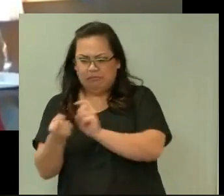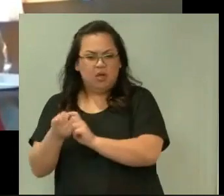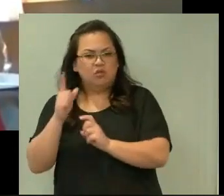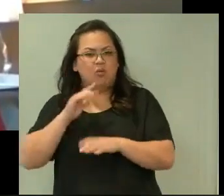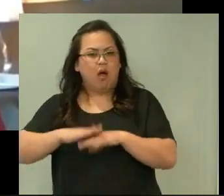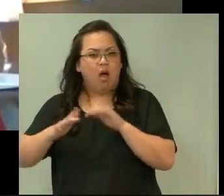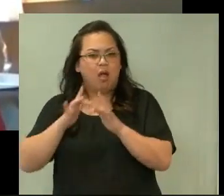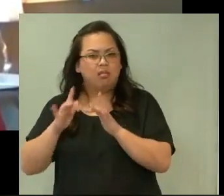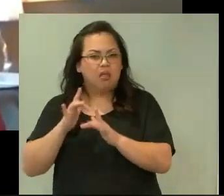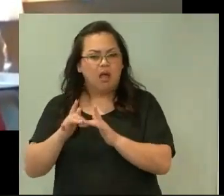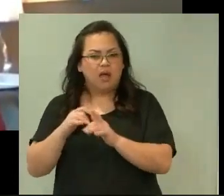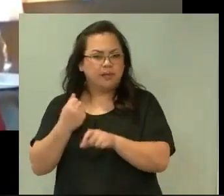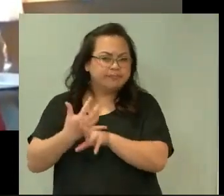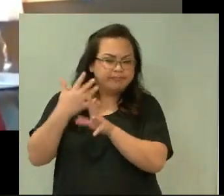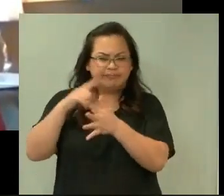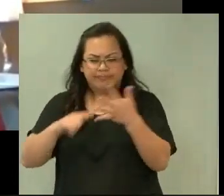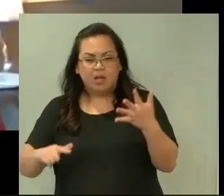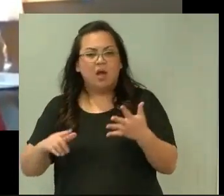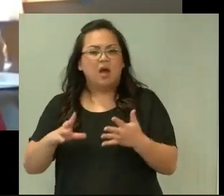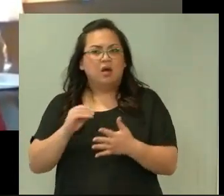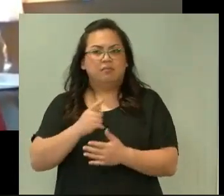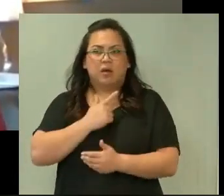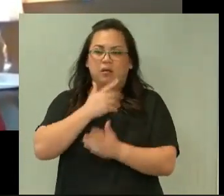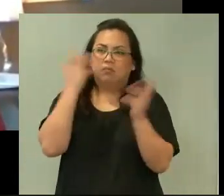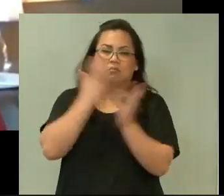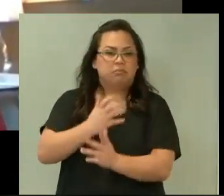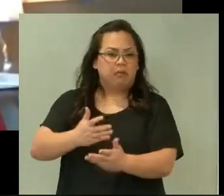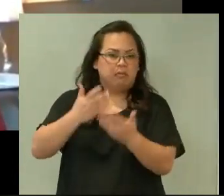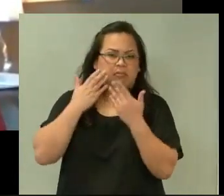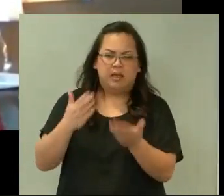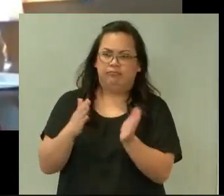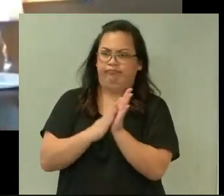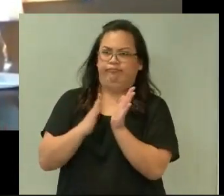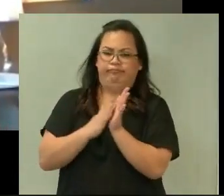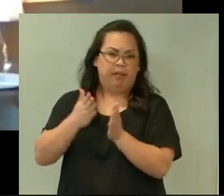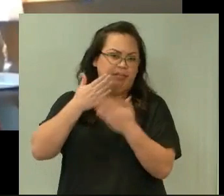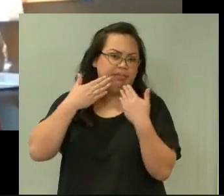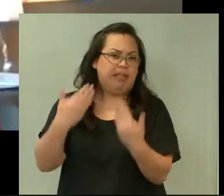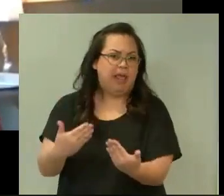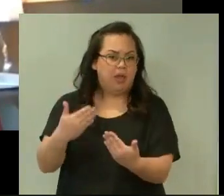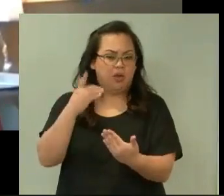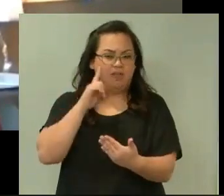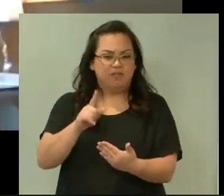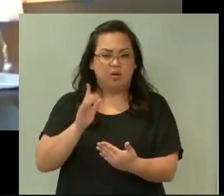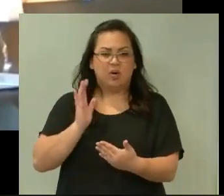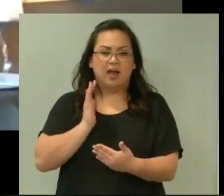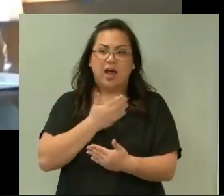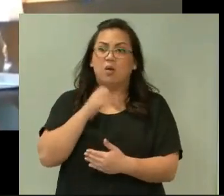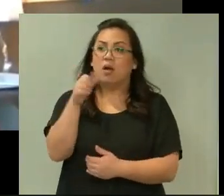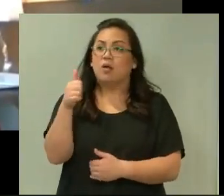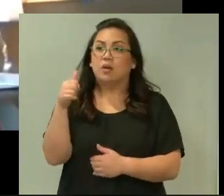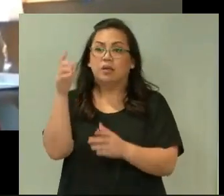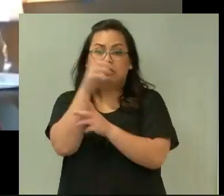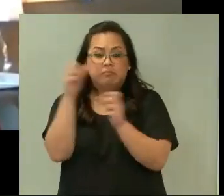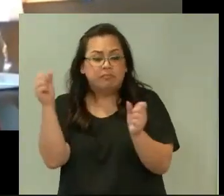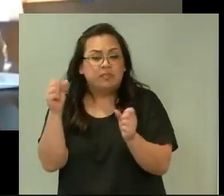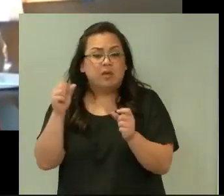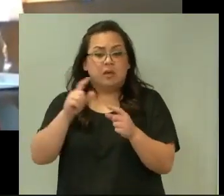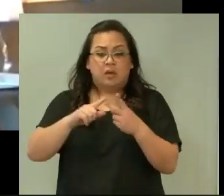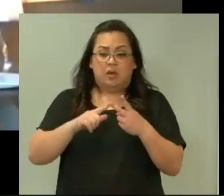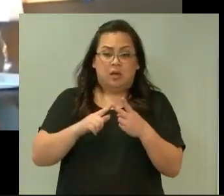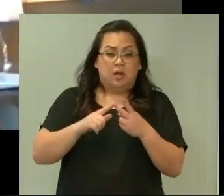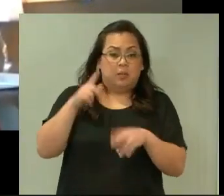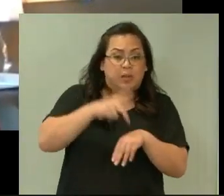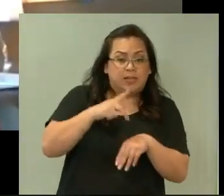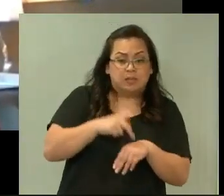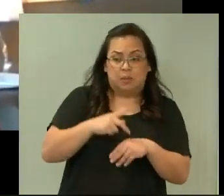That's amazing, extraordinary efforts. And I want to say a heartfelt thank you to our fellow superintendents, to our principals,